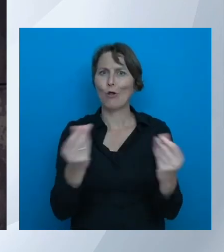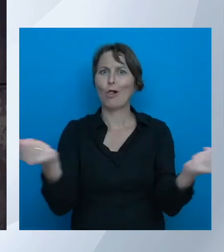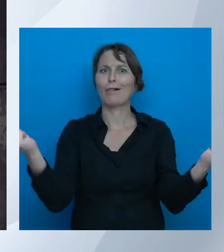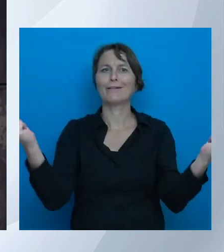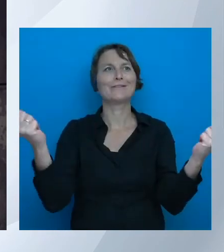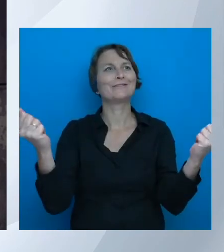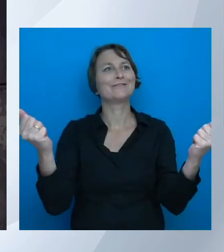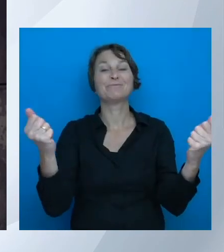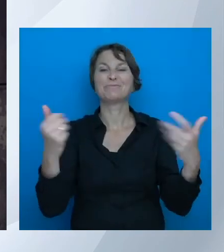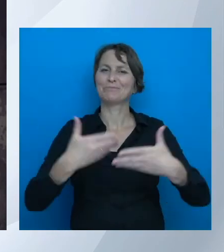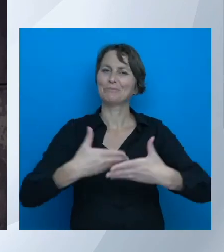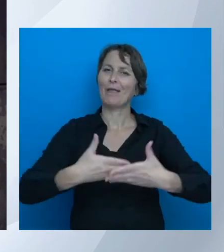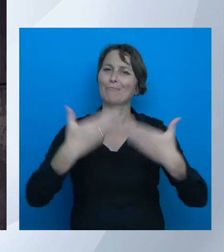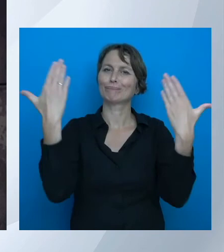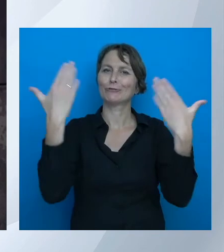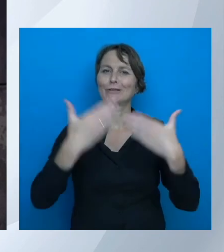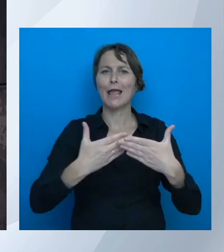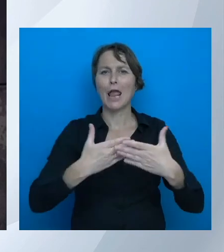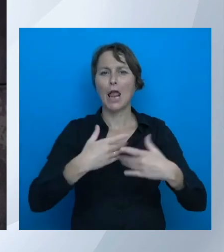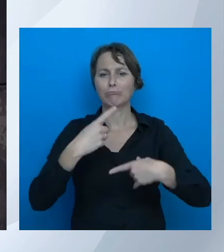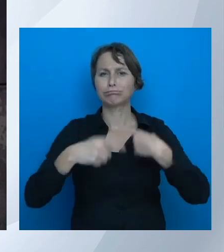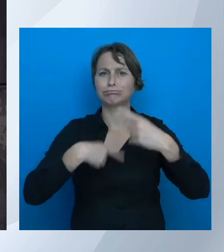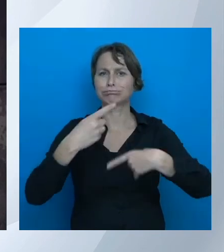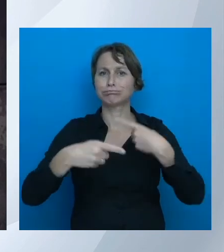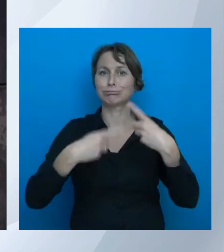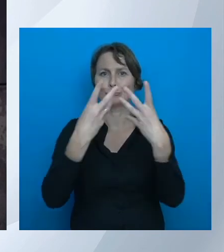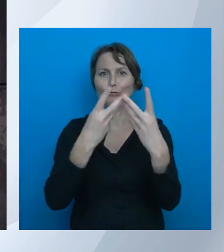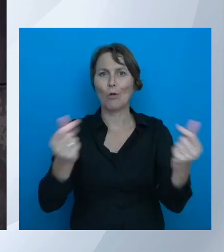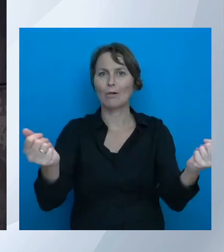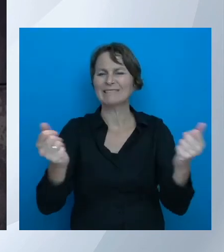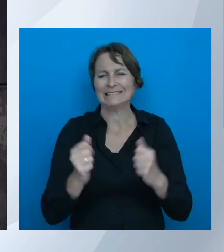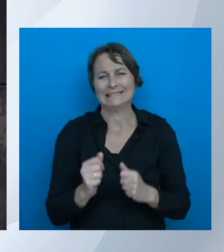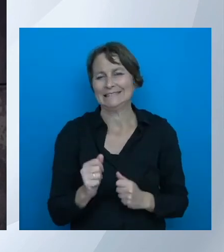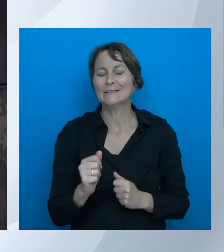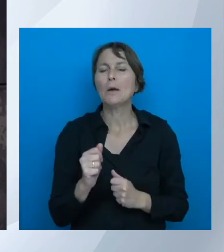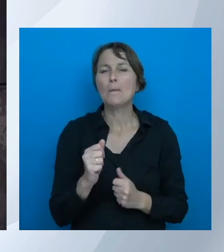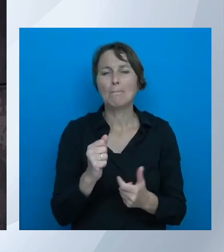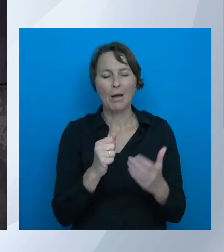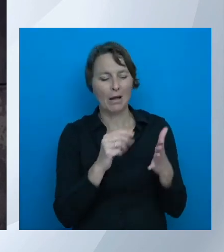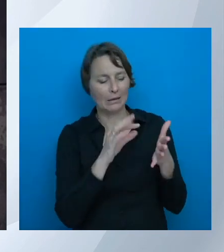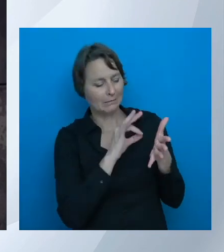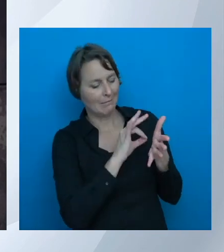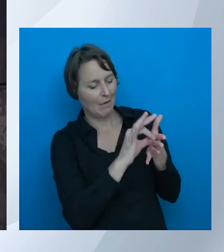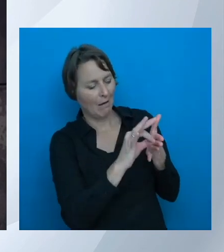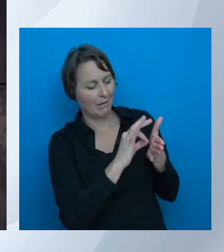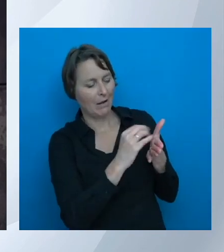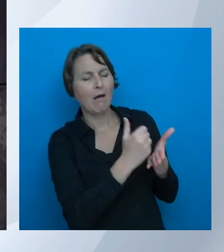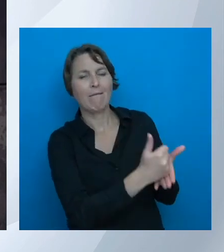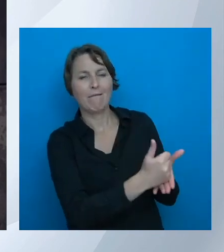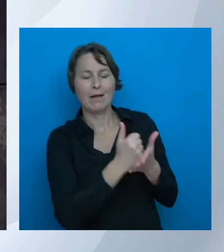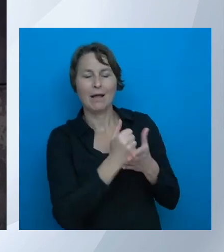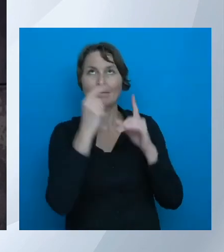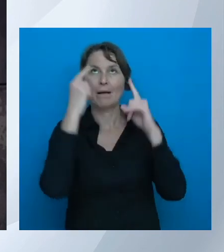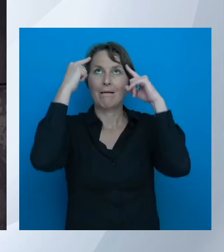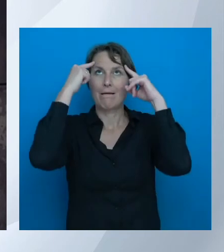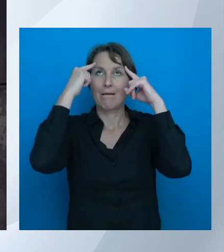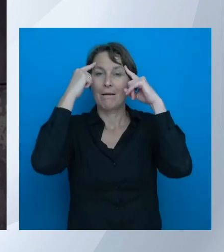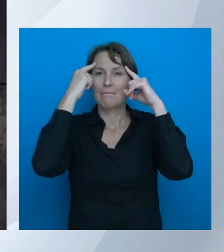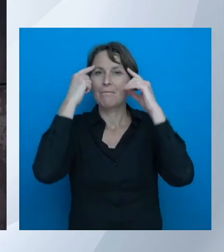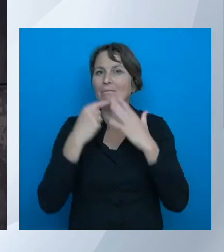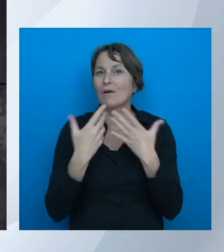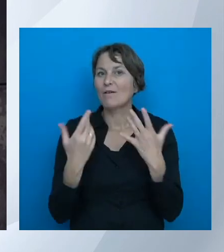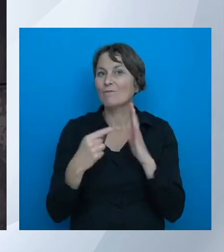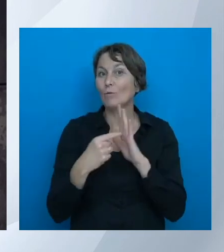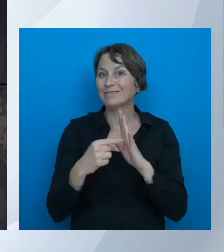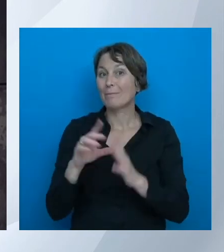operations, but it will help you. And especially if you have DevSecOps people